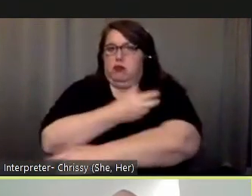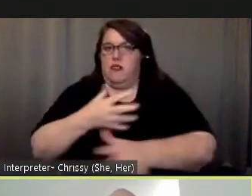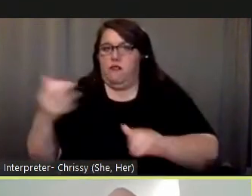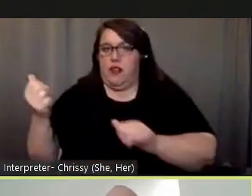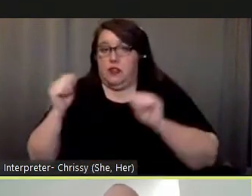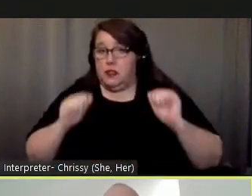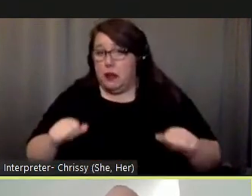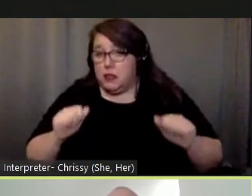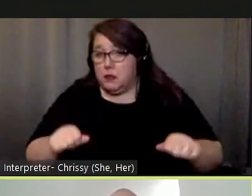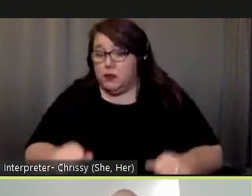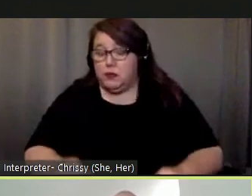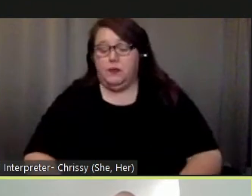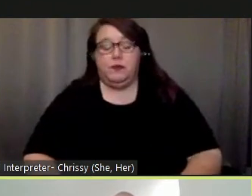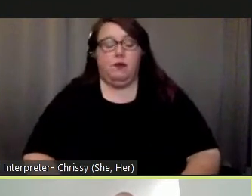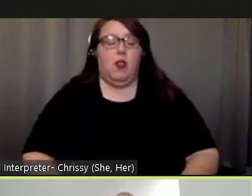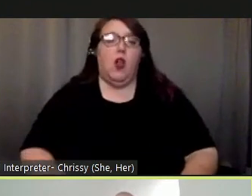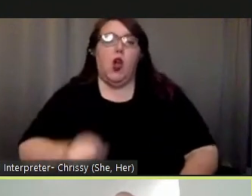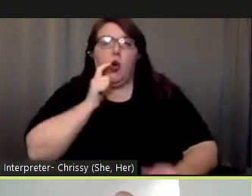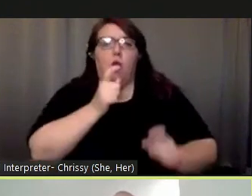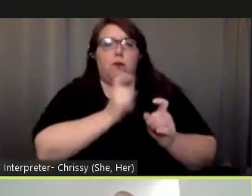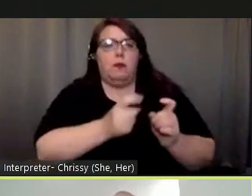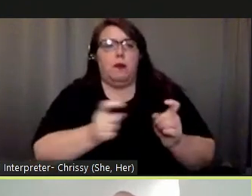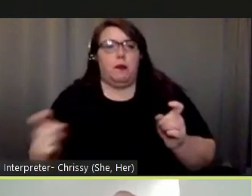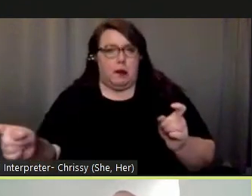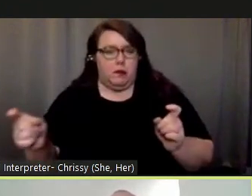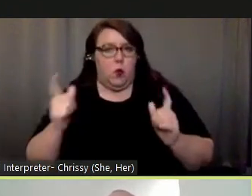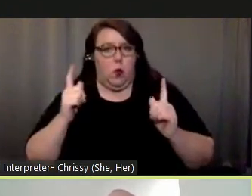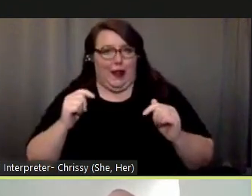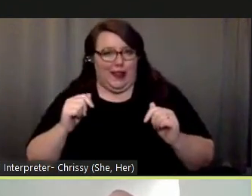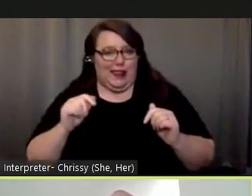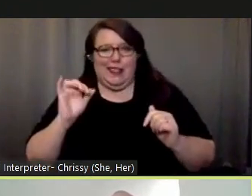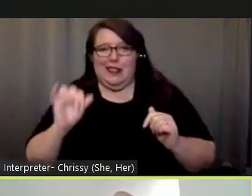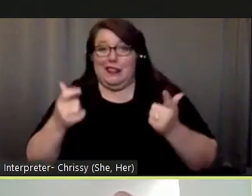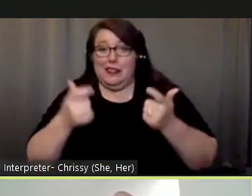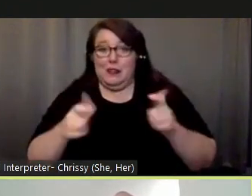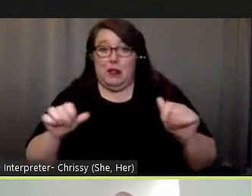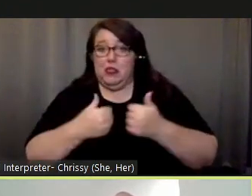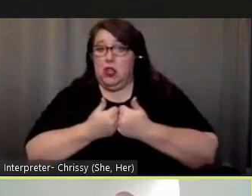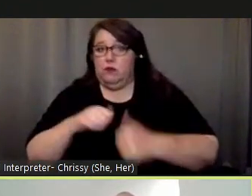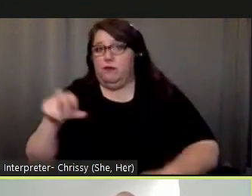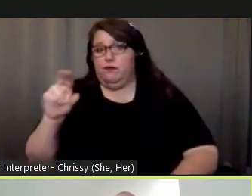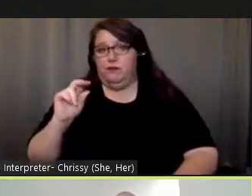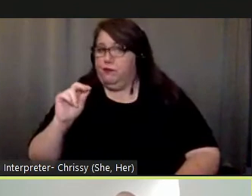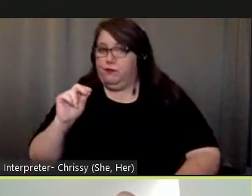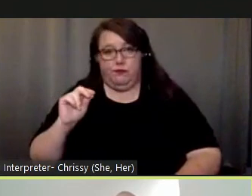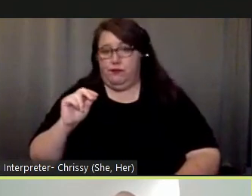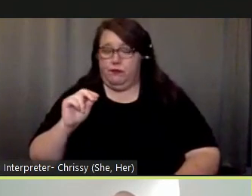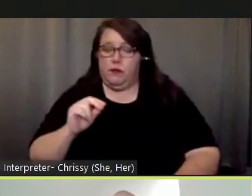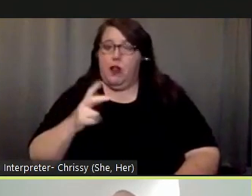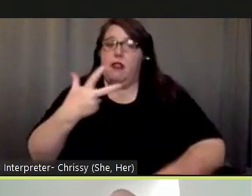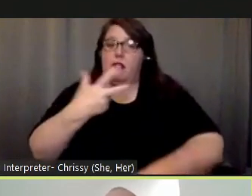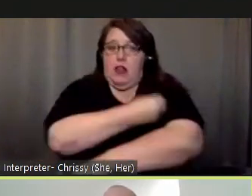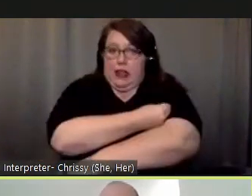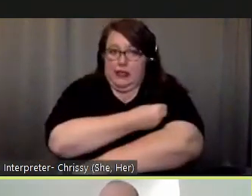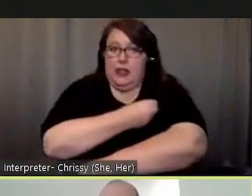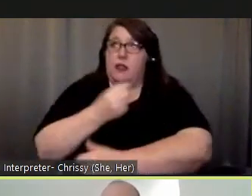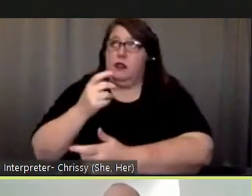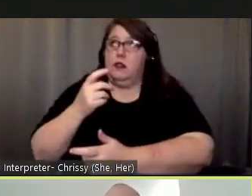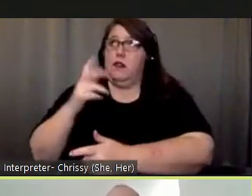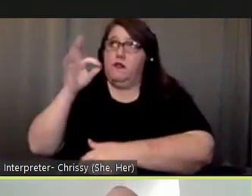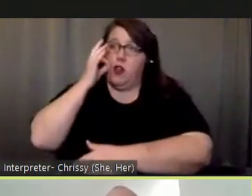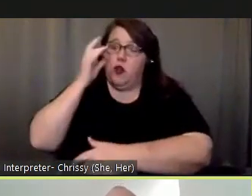The distribution is not necessarily the biggest challenge right now. The vaccine is allocated to us by the